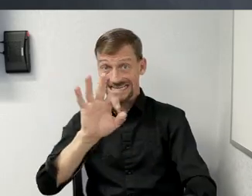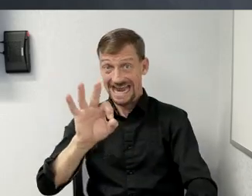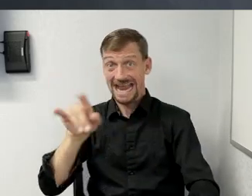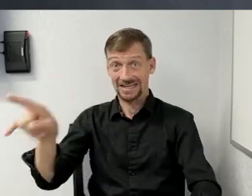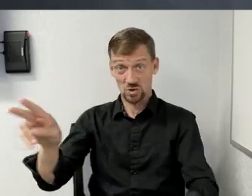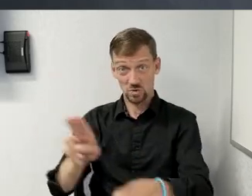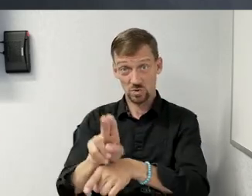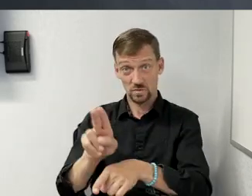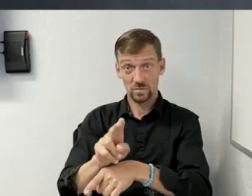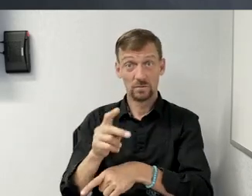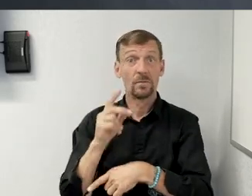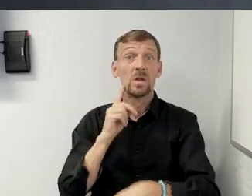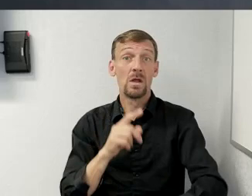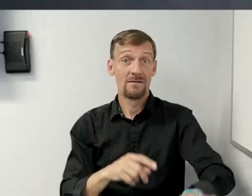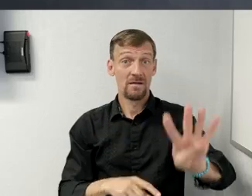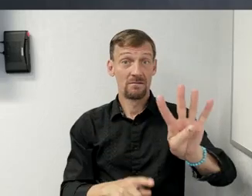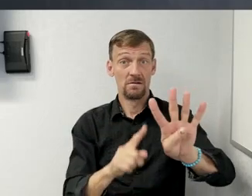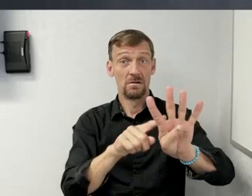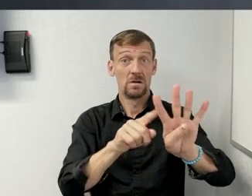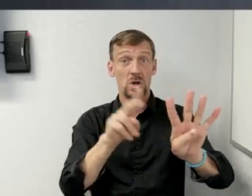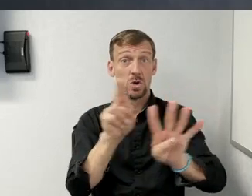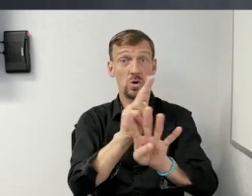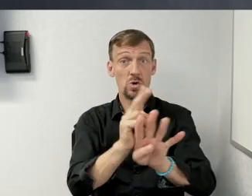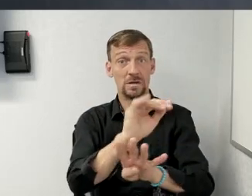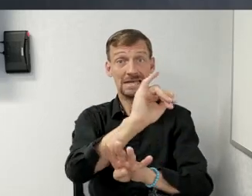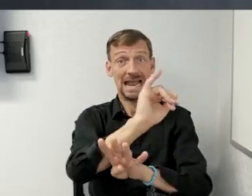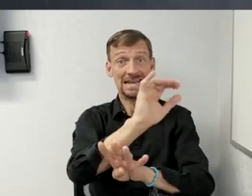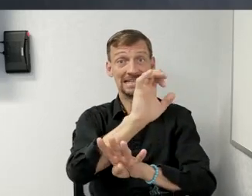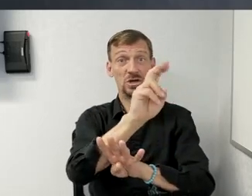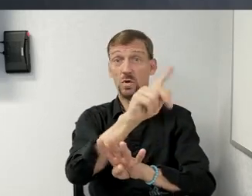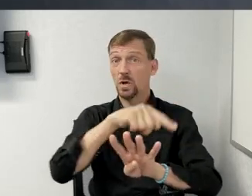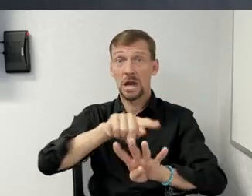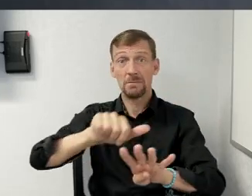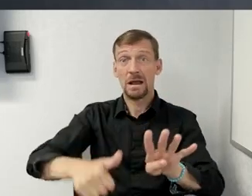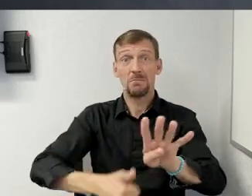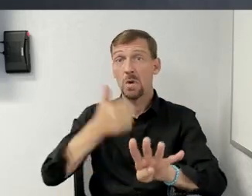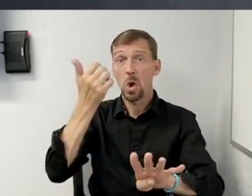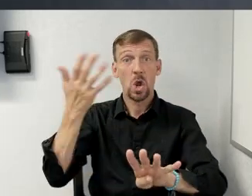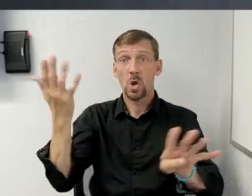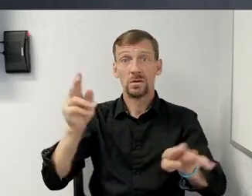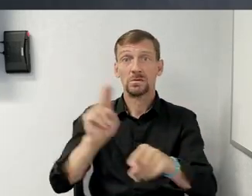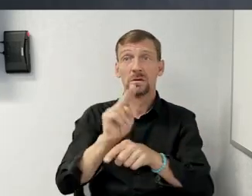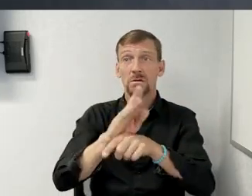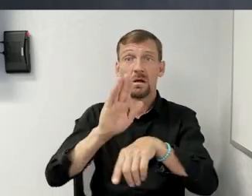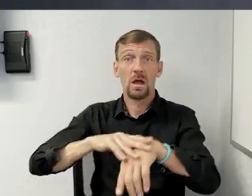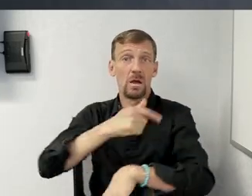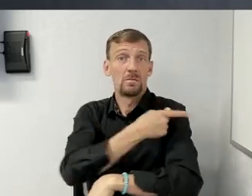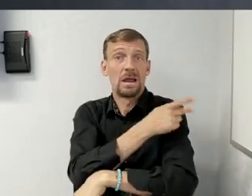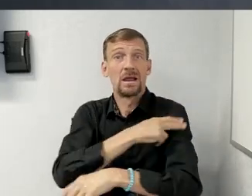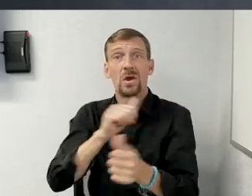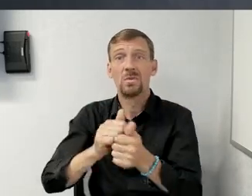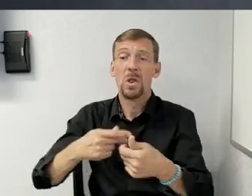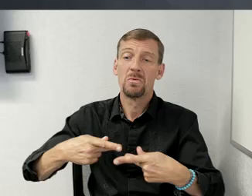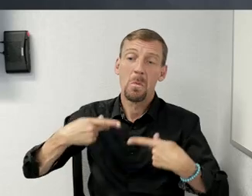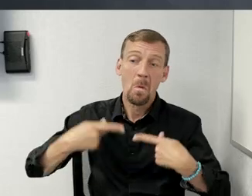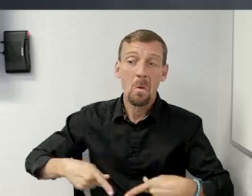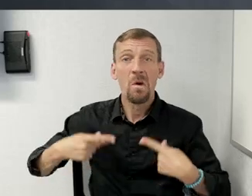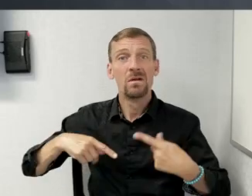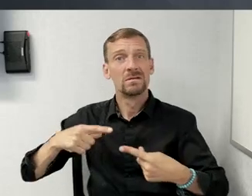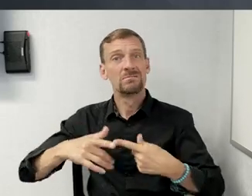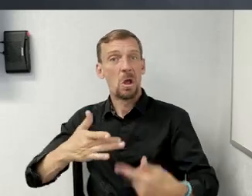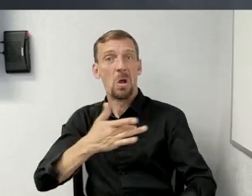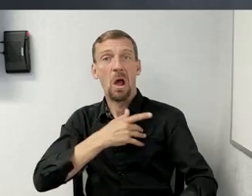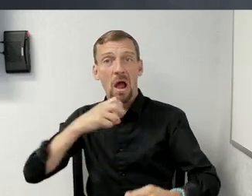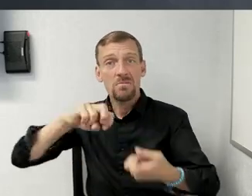them for COVID patients in the ICU, but mostly they're being used on patients with pneumonia,